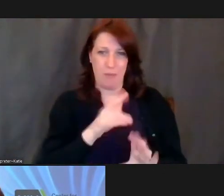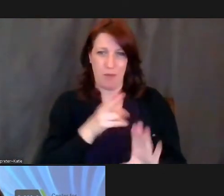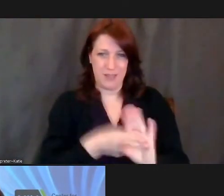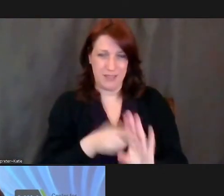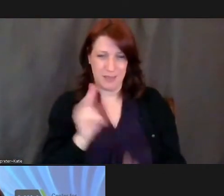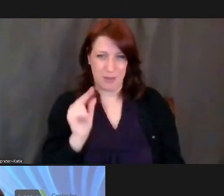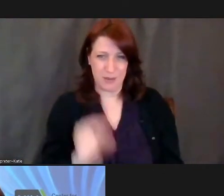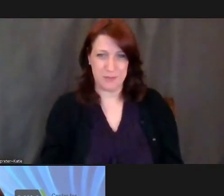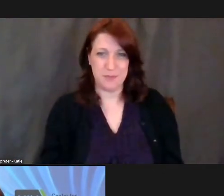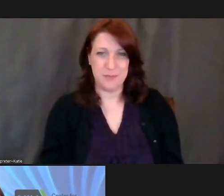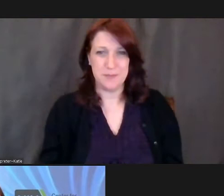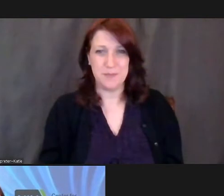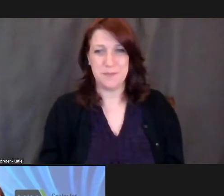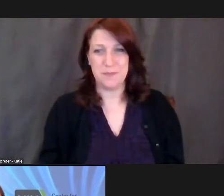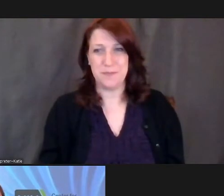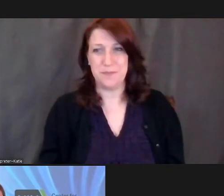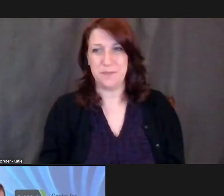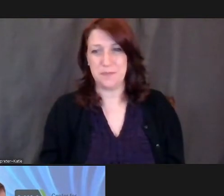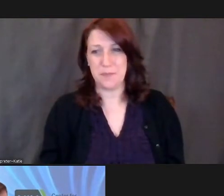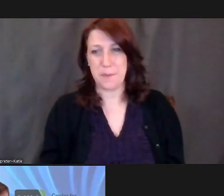review.